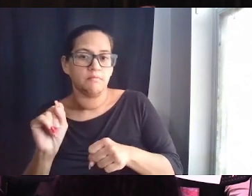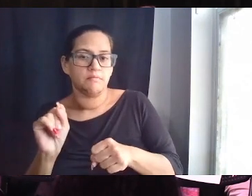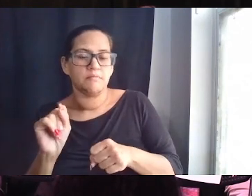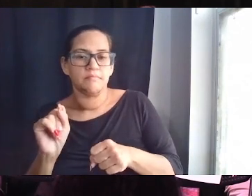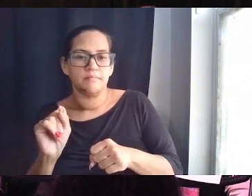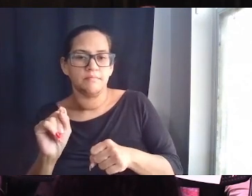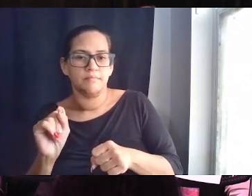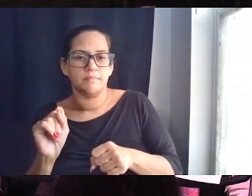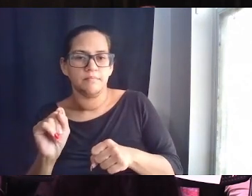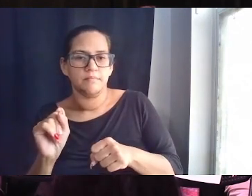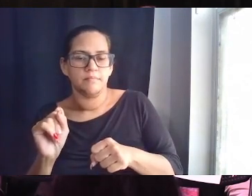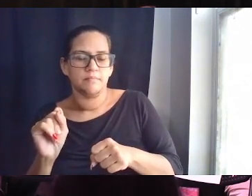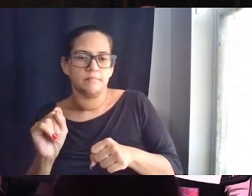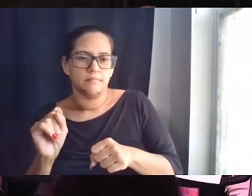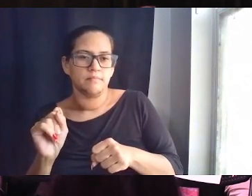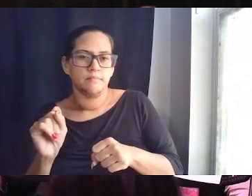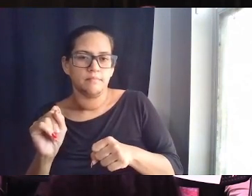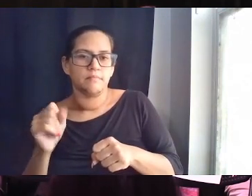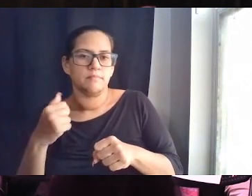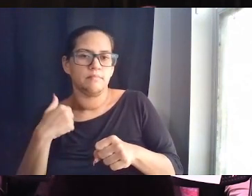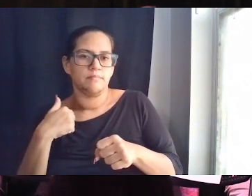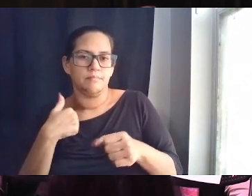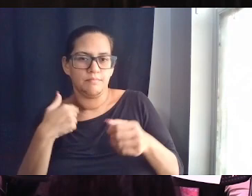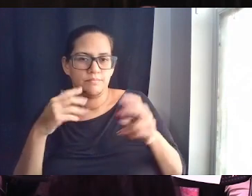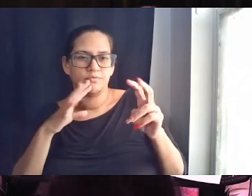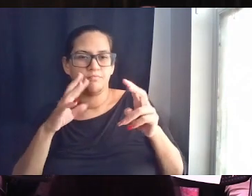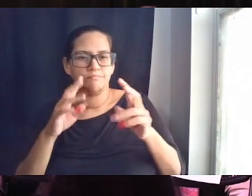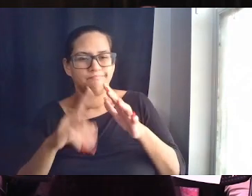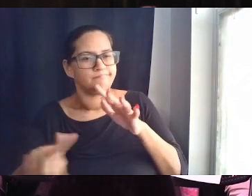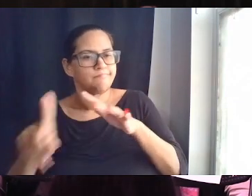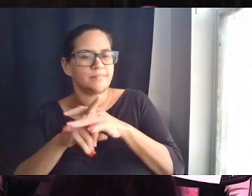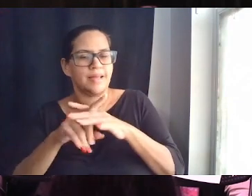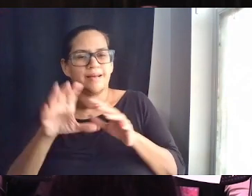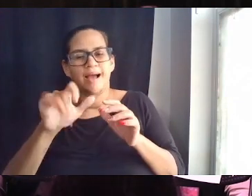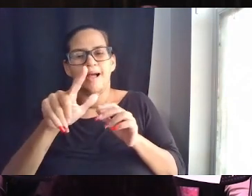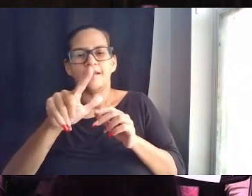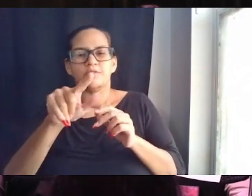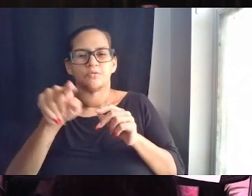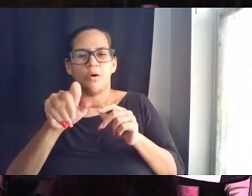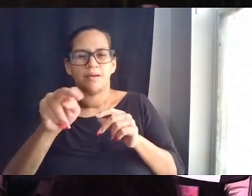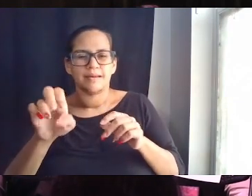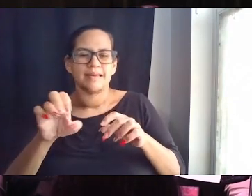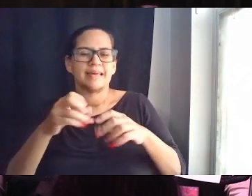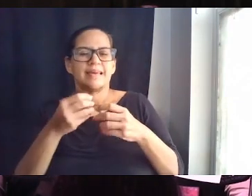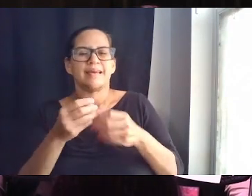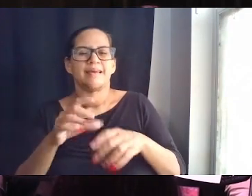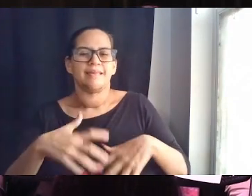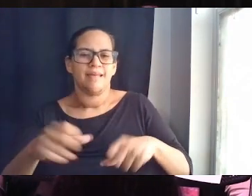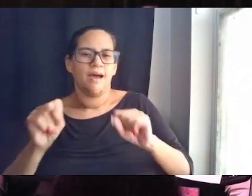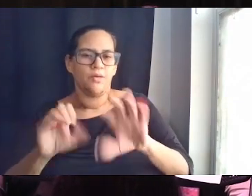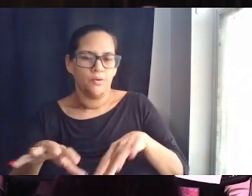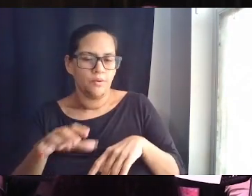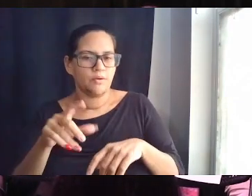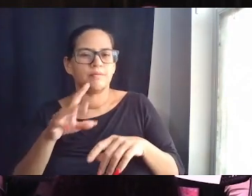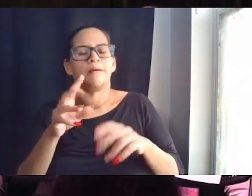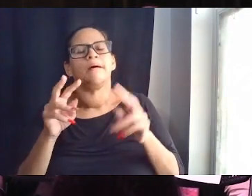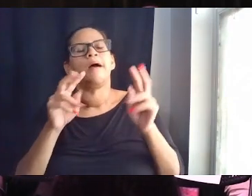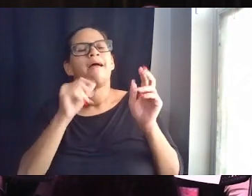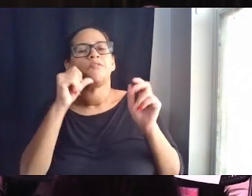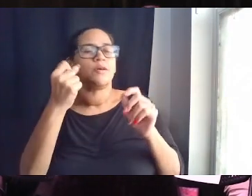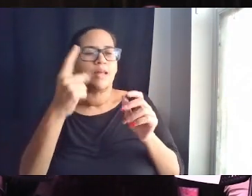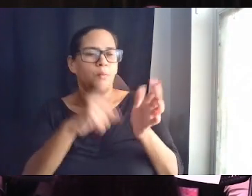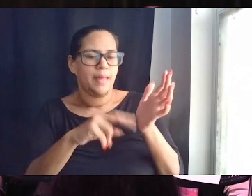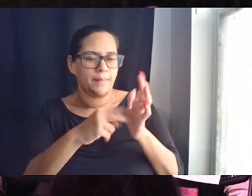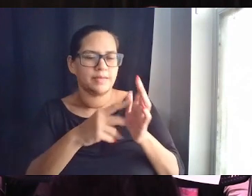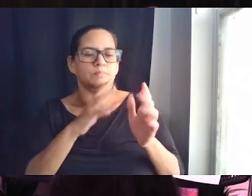hablamos a calzón quitado. And you don't speak Spanish, like, that's to speak without your underwear on. And that means that you just